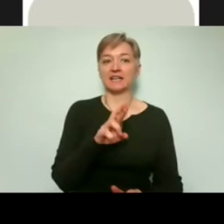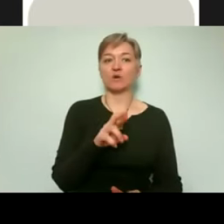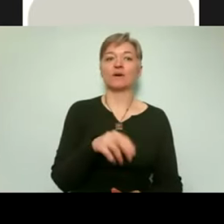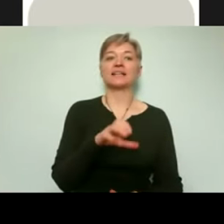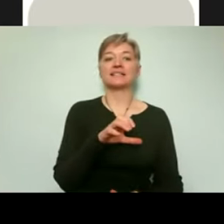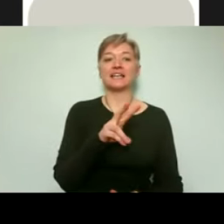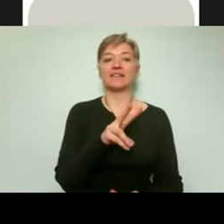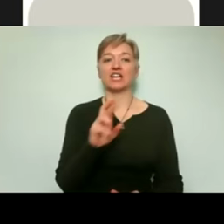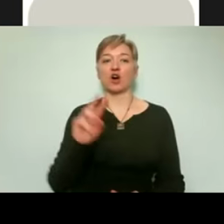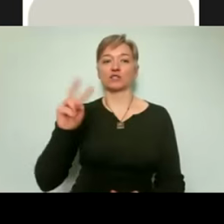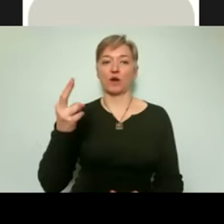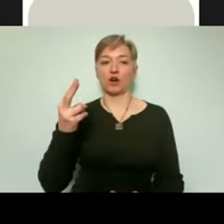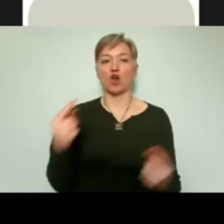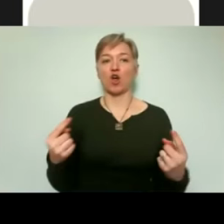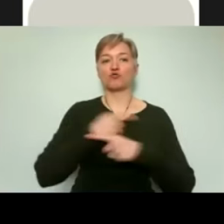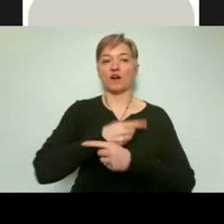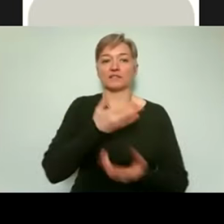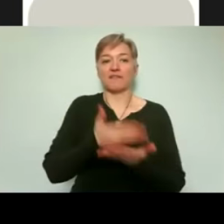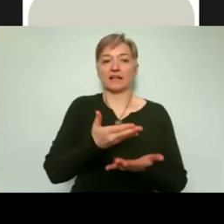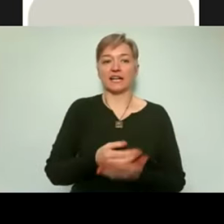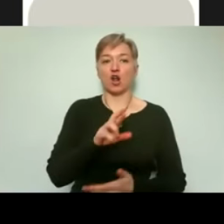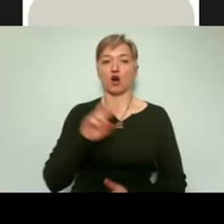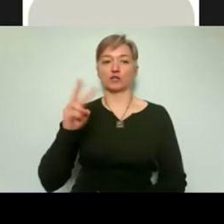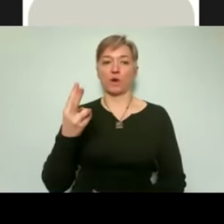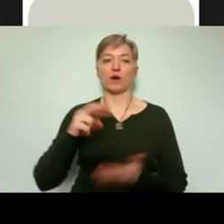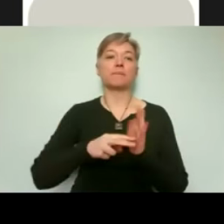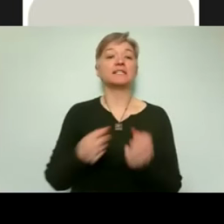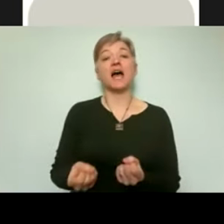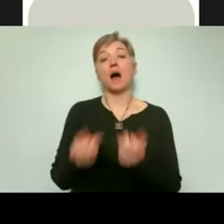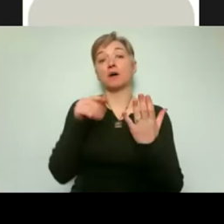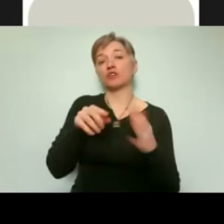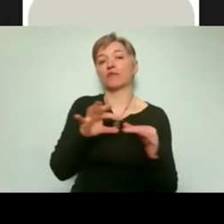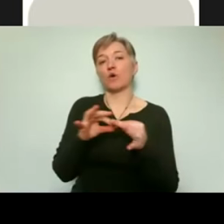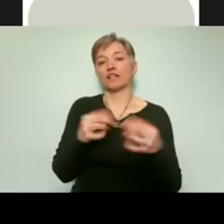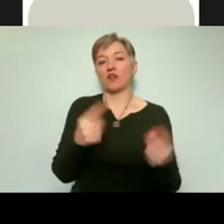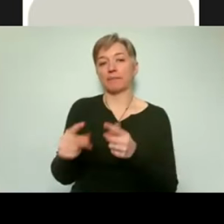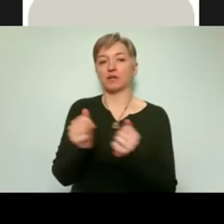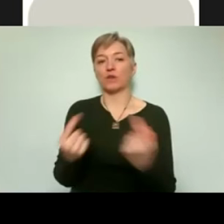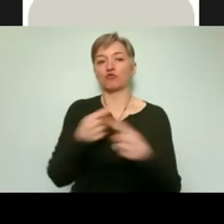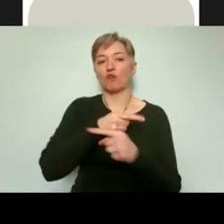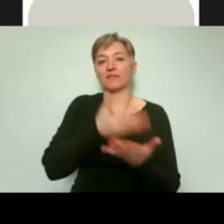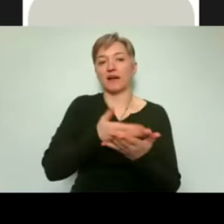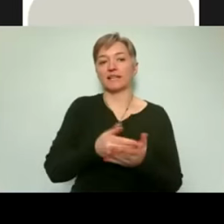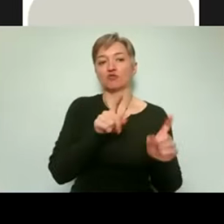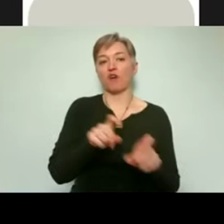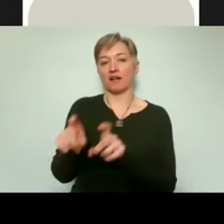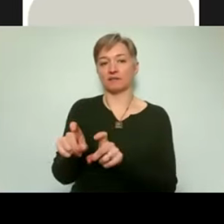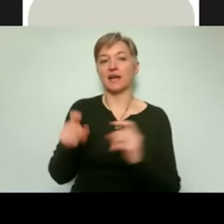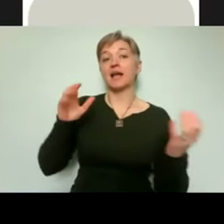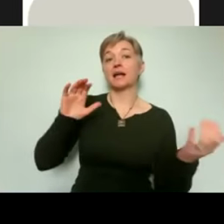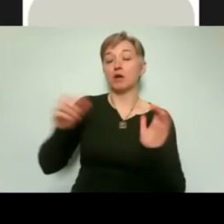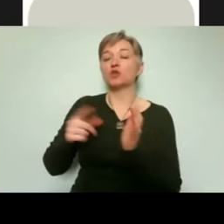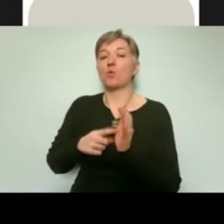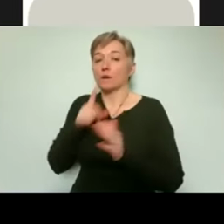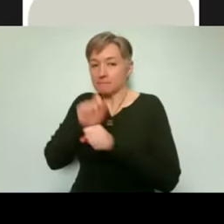short for cross-validated R squared. That means how much of a correlation there was on cross-validated trials versus what actually happened